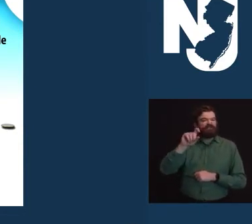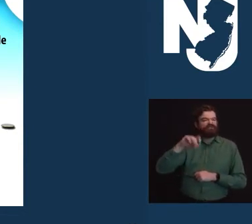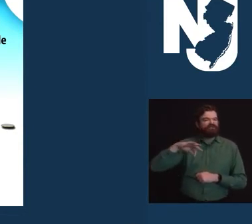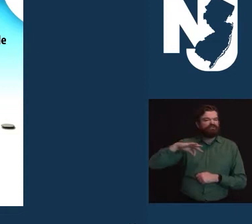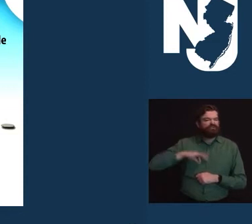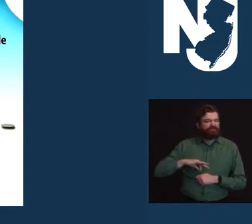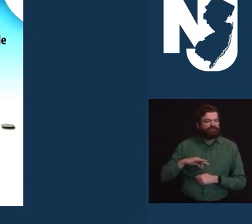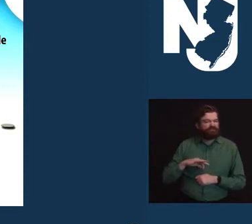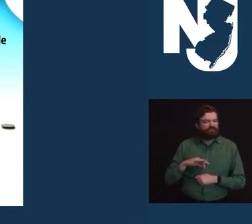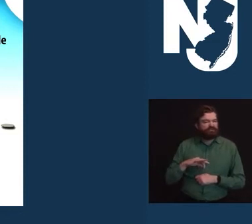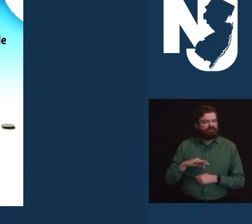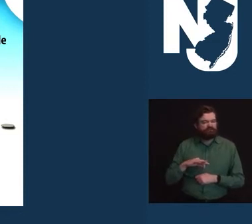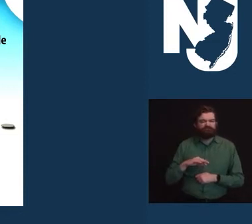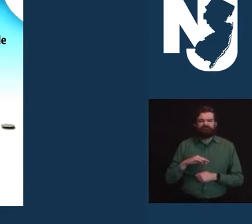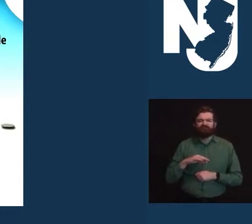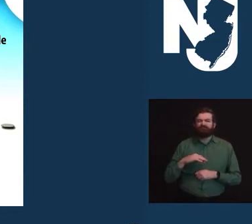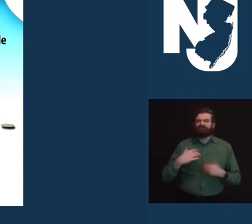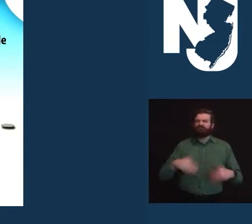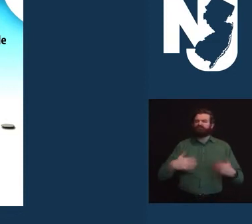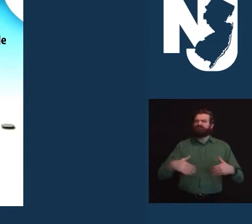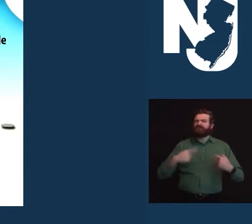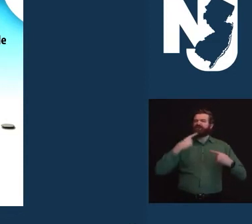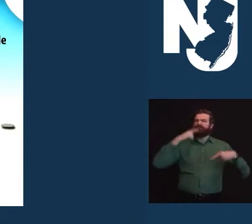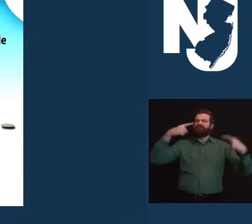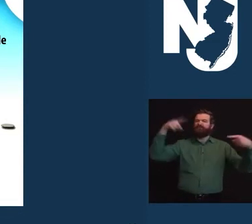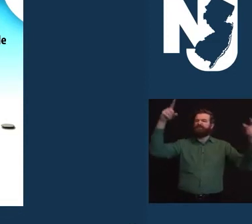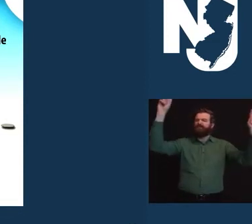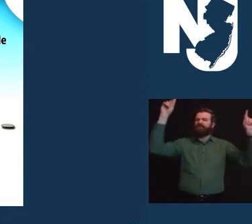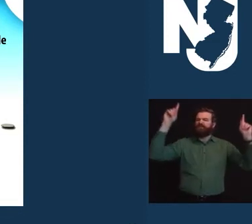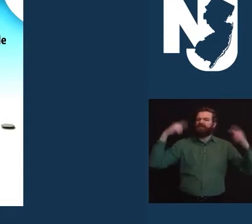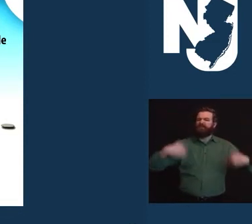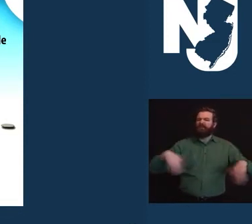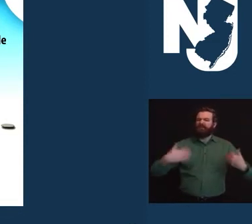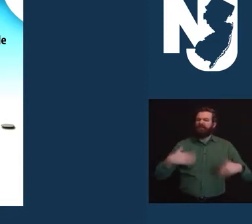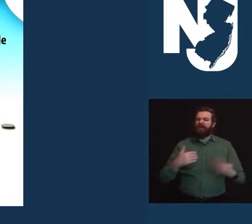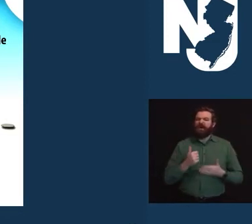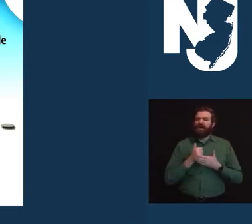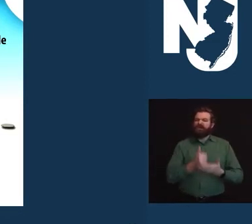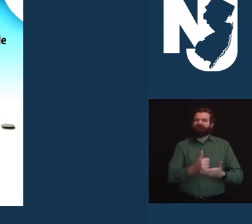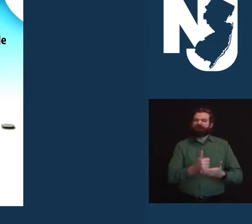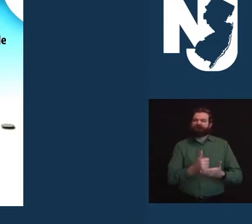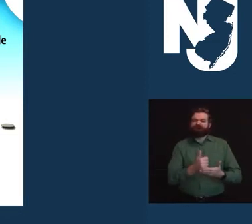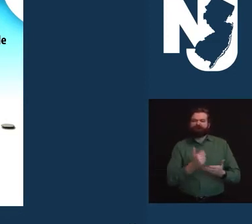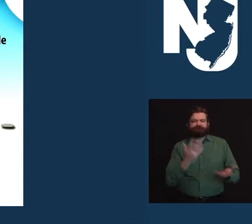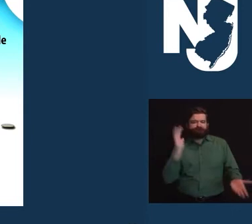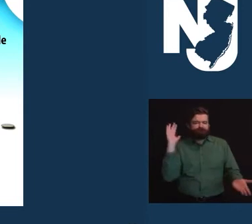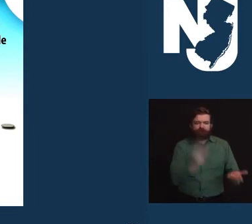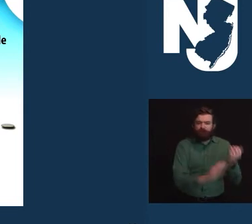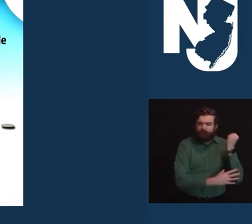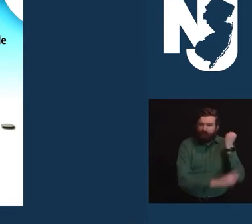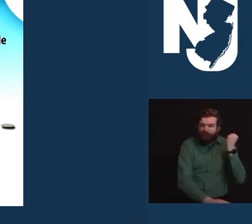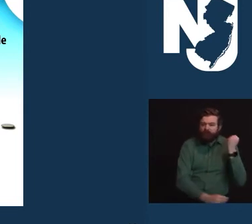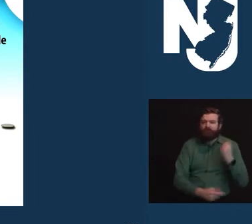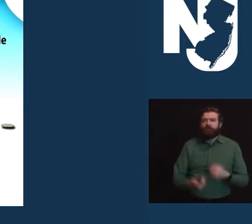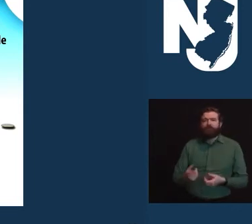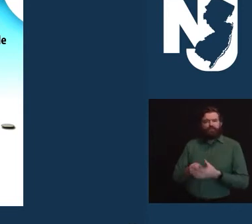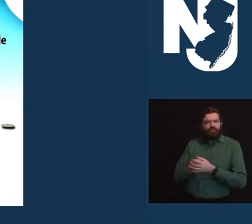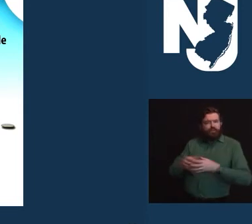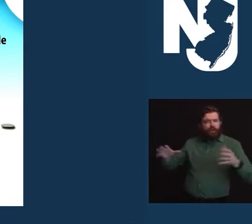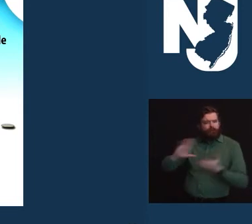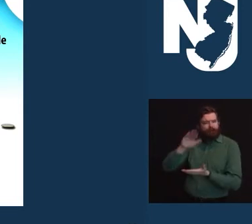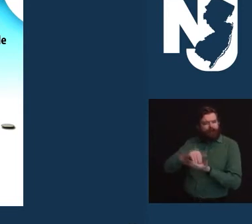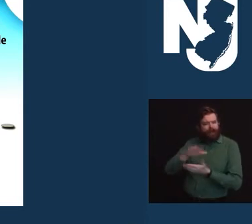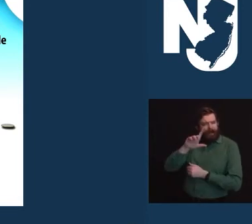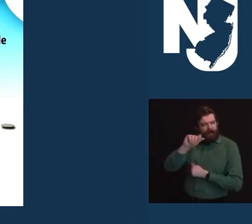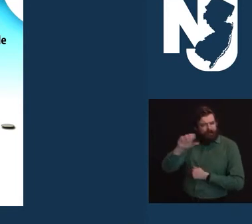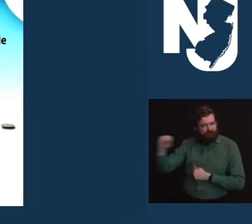effective tools in fighting poverty and building up our middle class. Our administration believes strongly in the EITC and has worked to make more